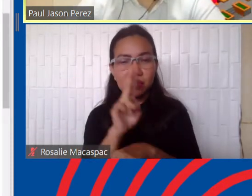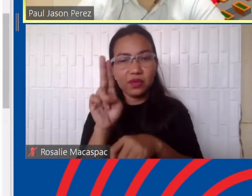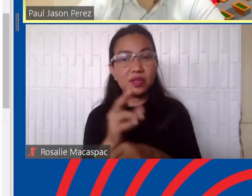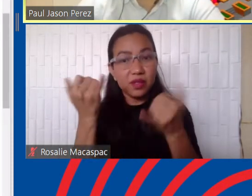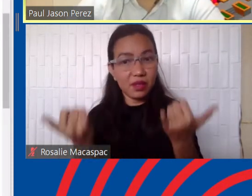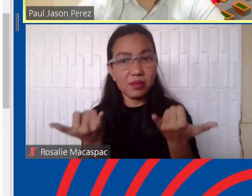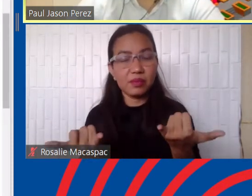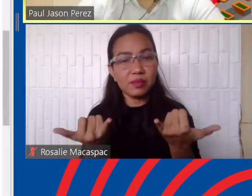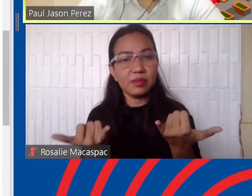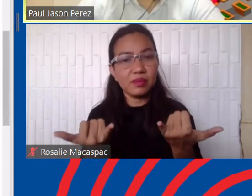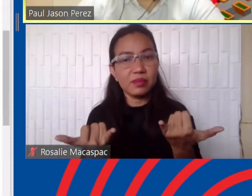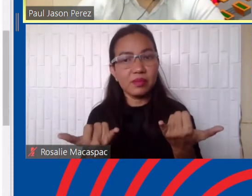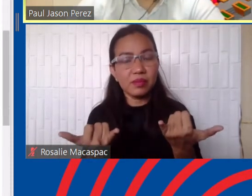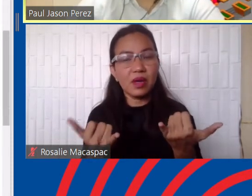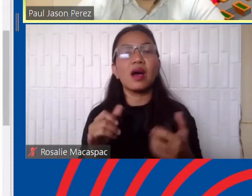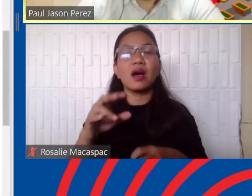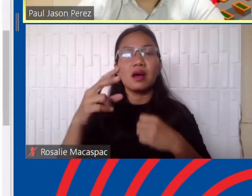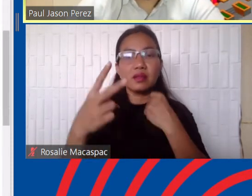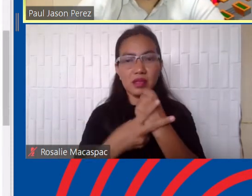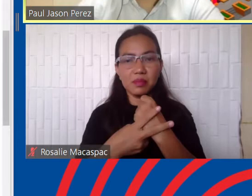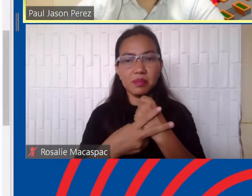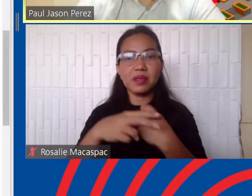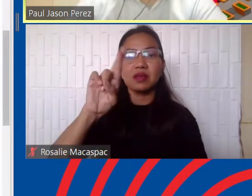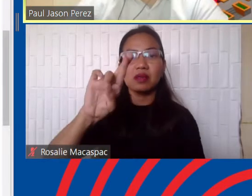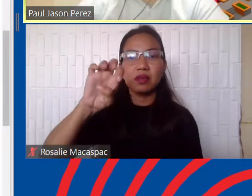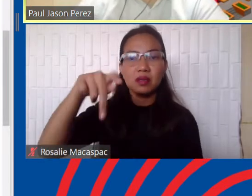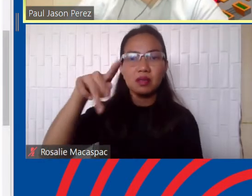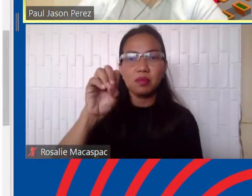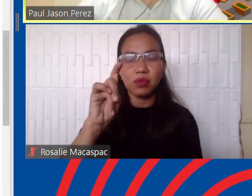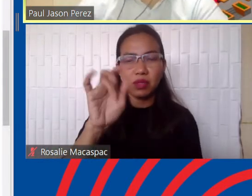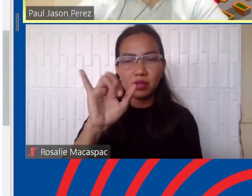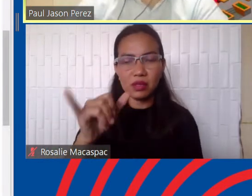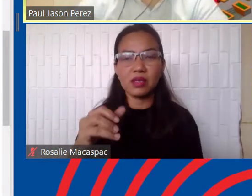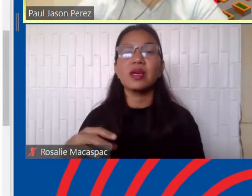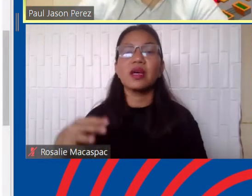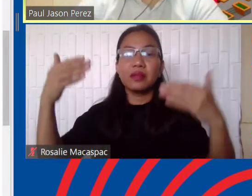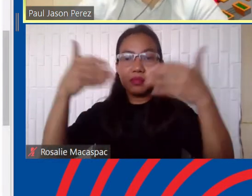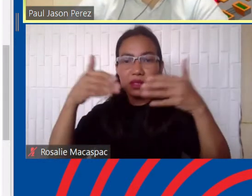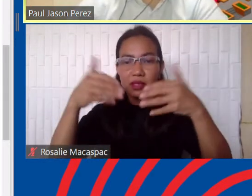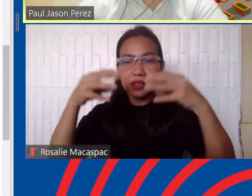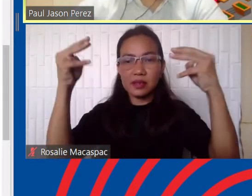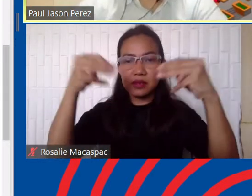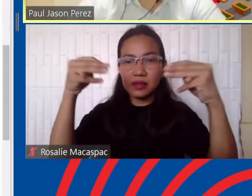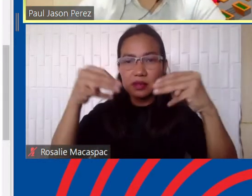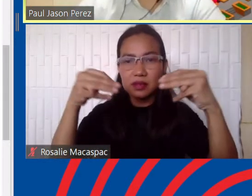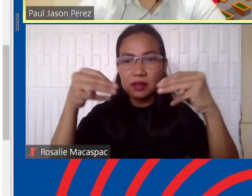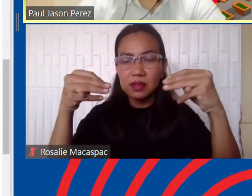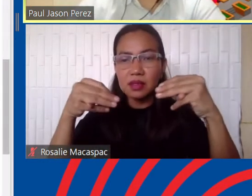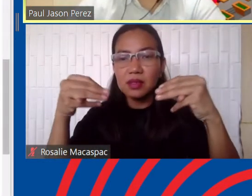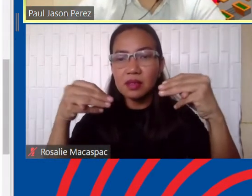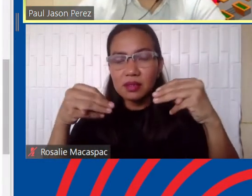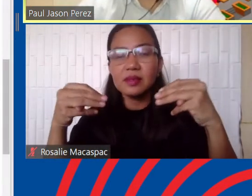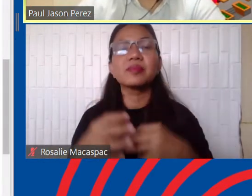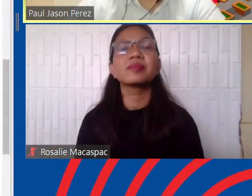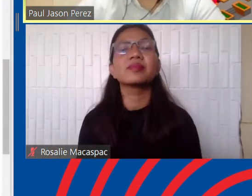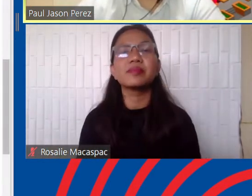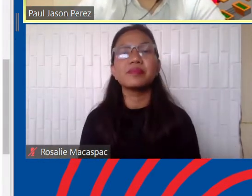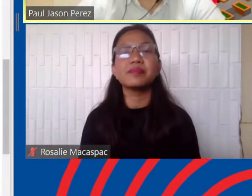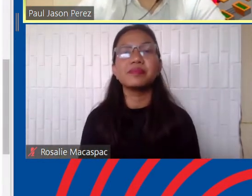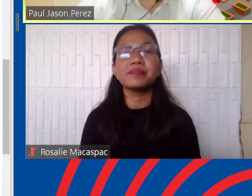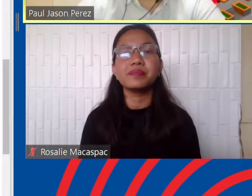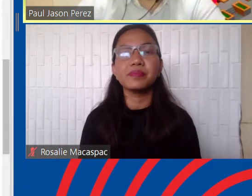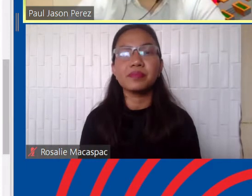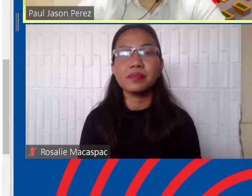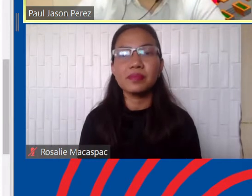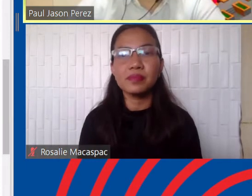their repository, and even conferences. Mabenta rin to sa mga conferences. So you will